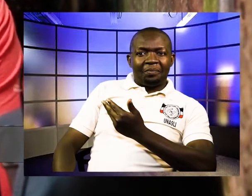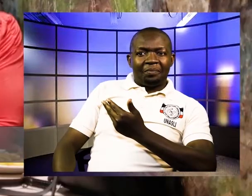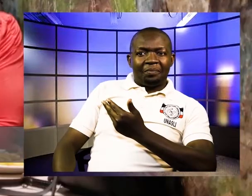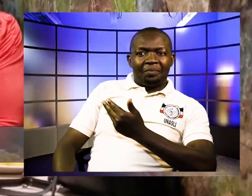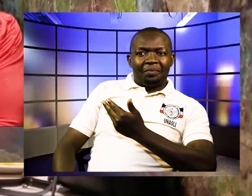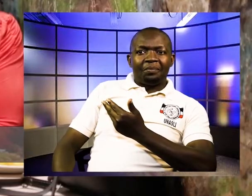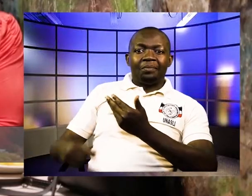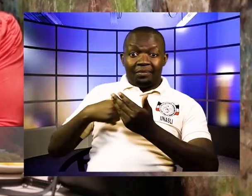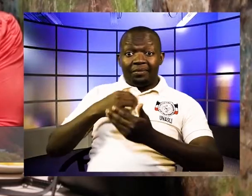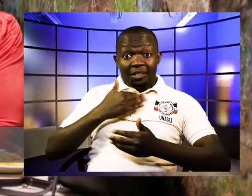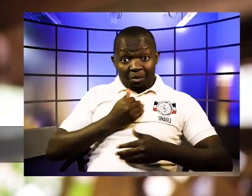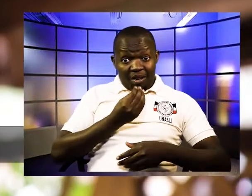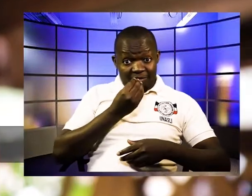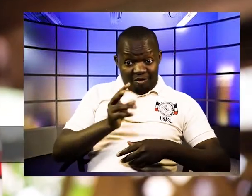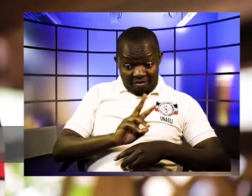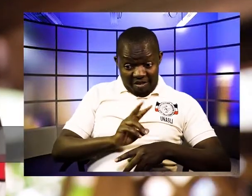Yagalange be on the dance of the mountain.